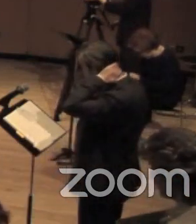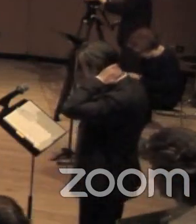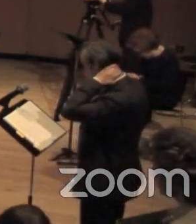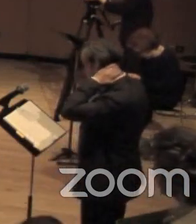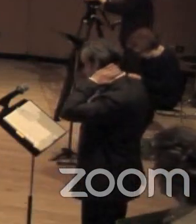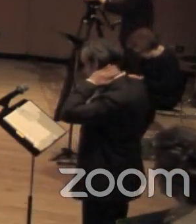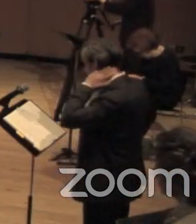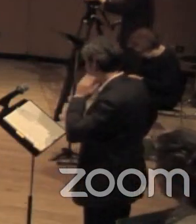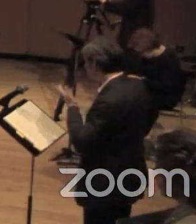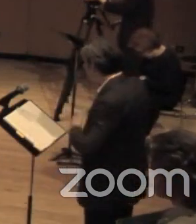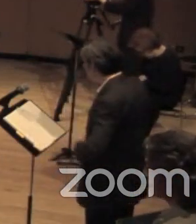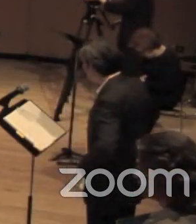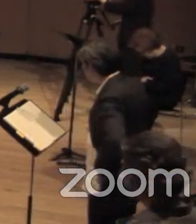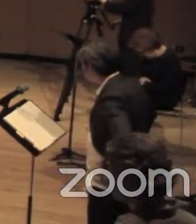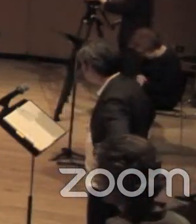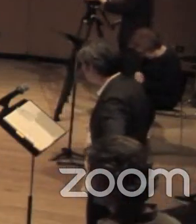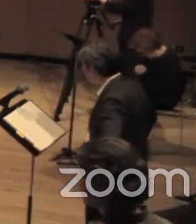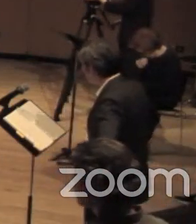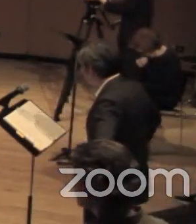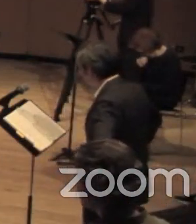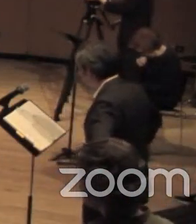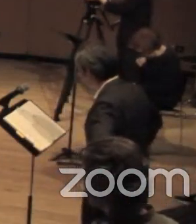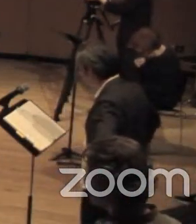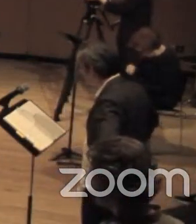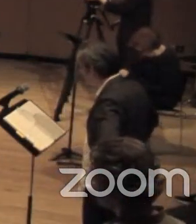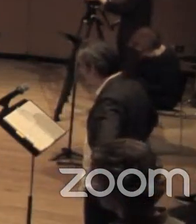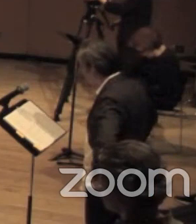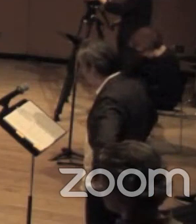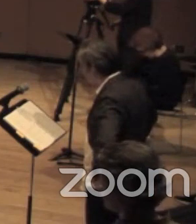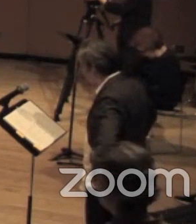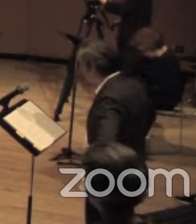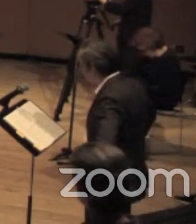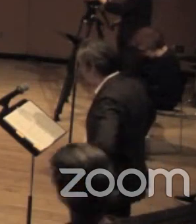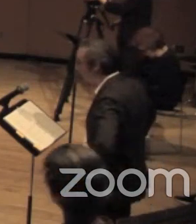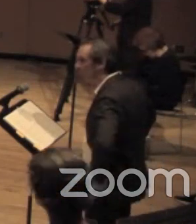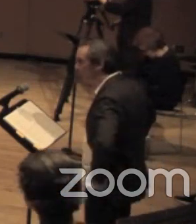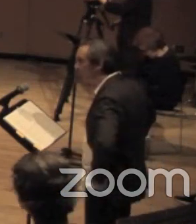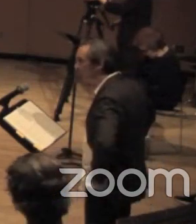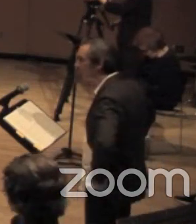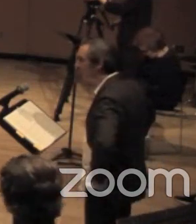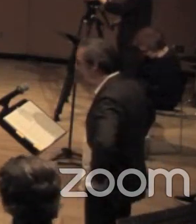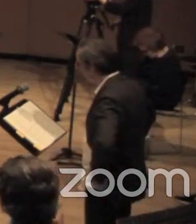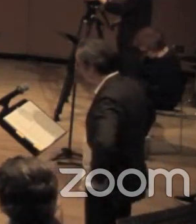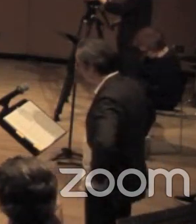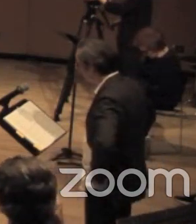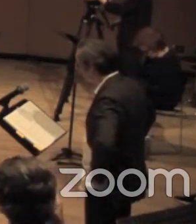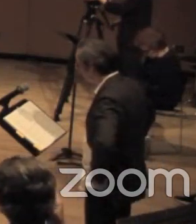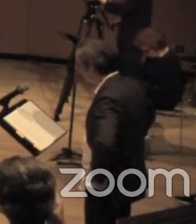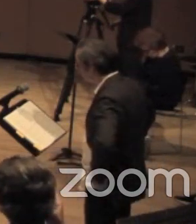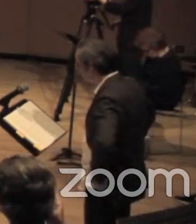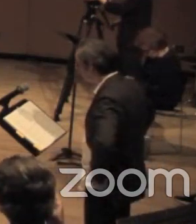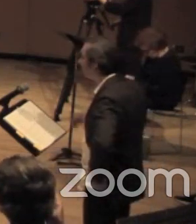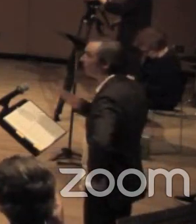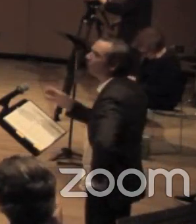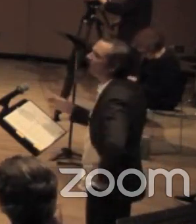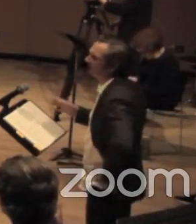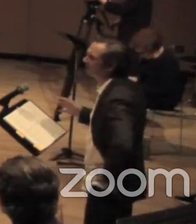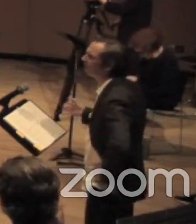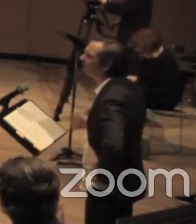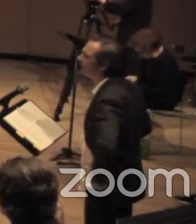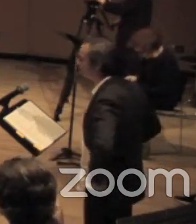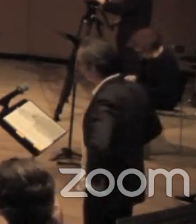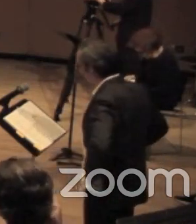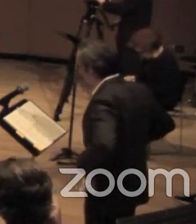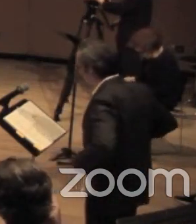anyway it's not so bad here sure we can live here for a